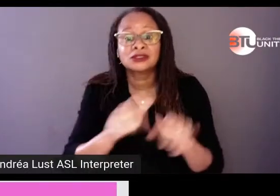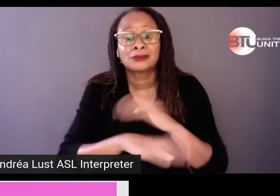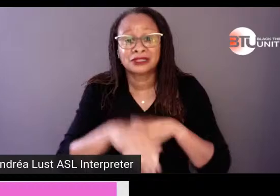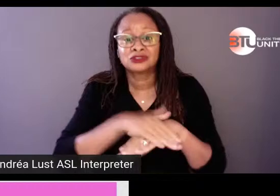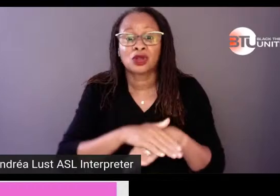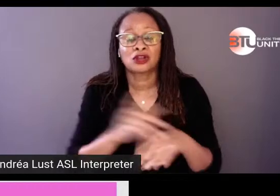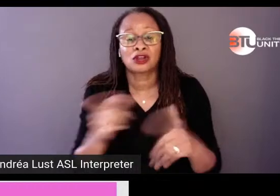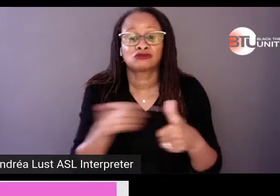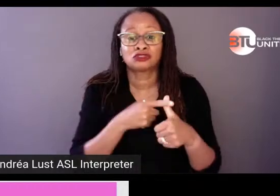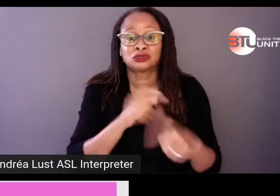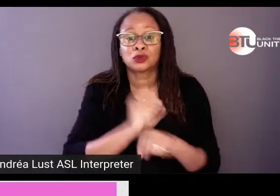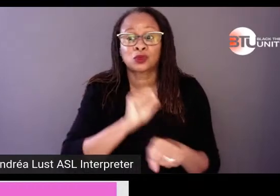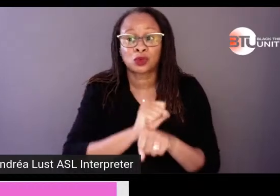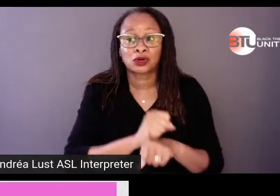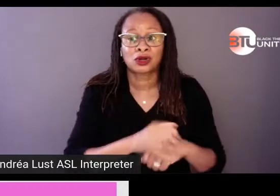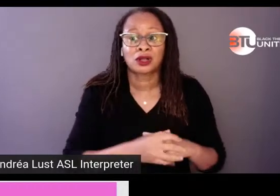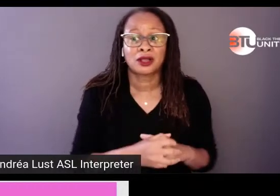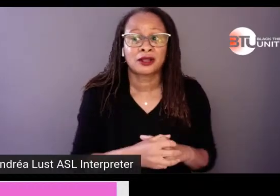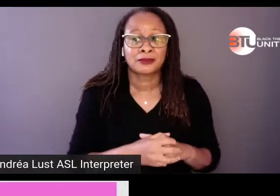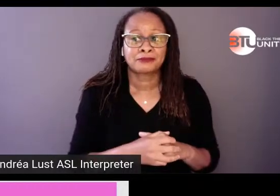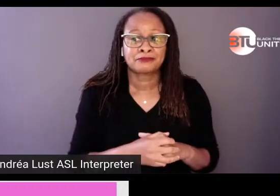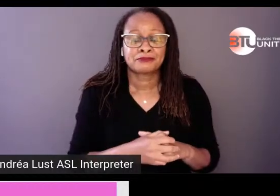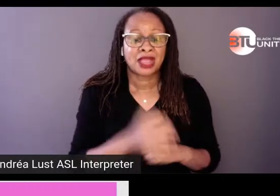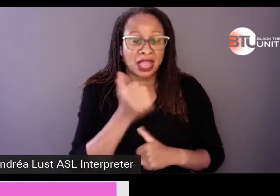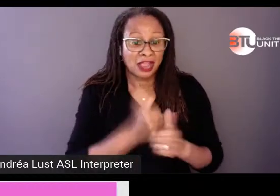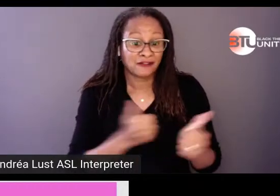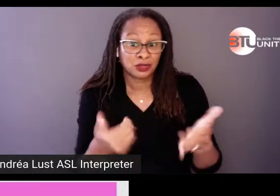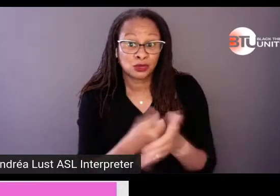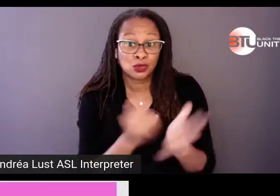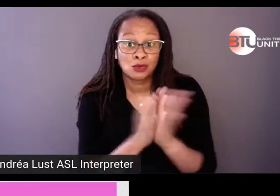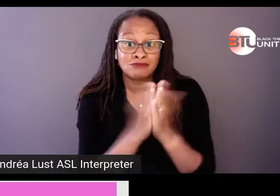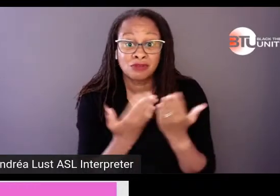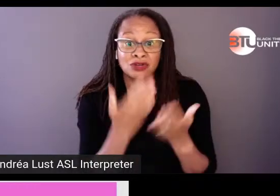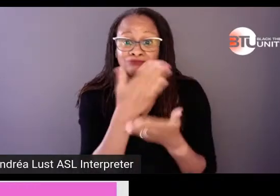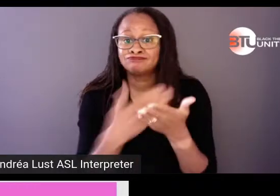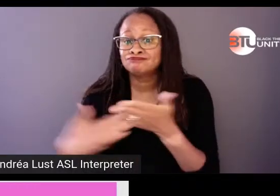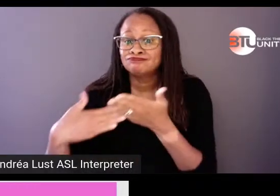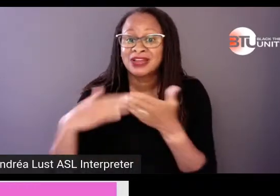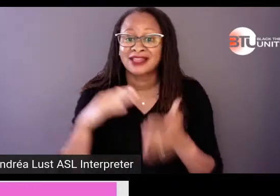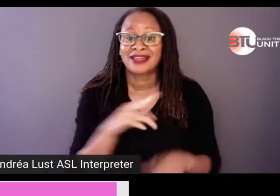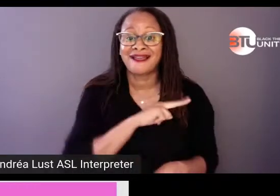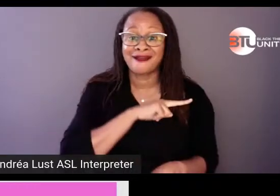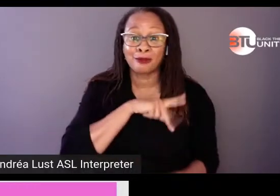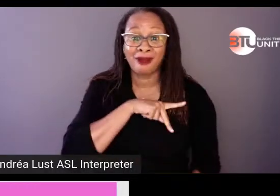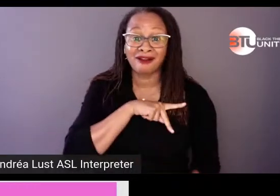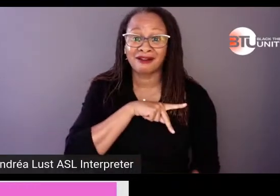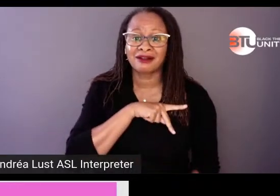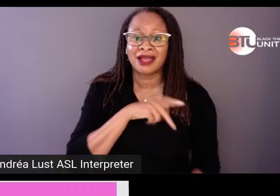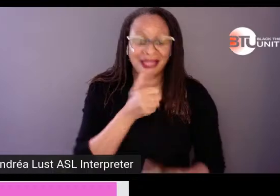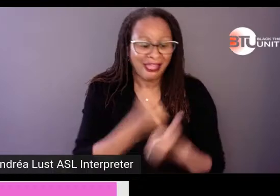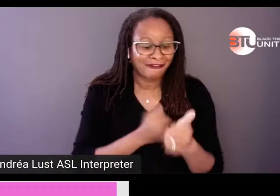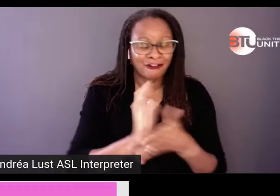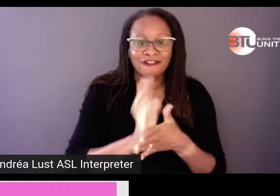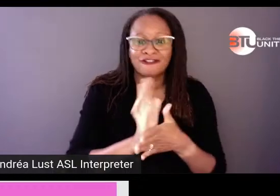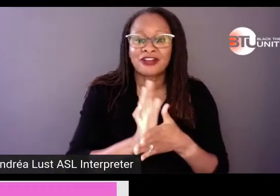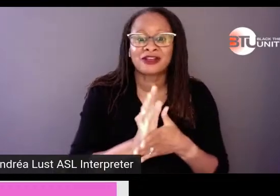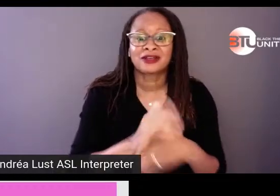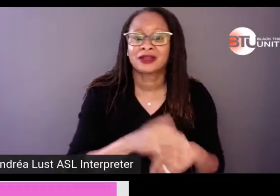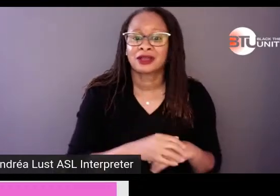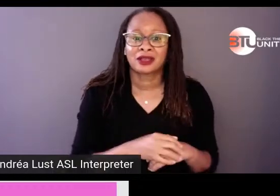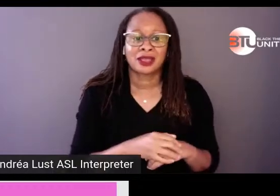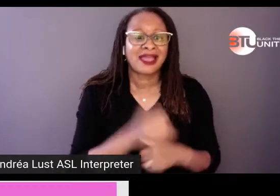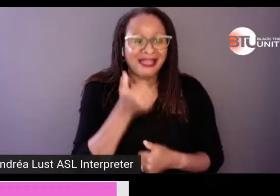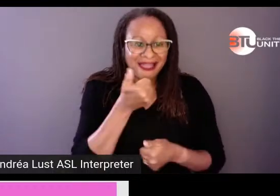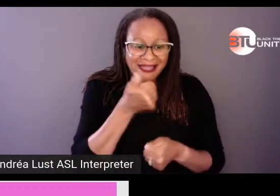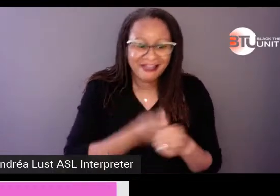So every new book in the series, the Harry Potter series, every film based, every